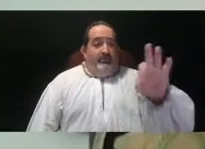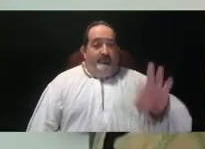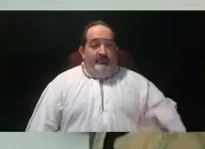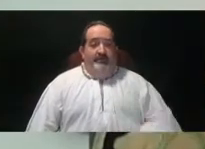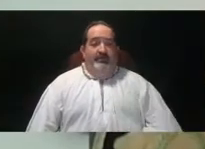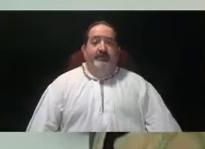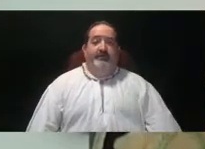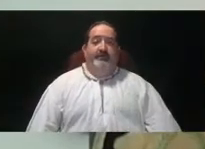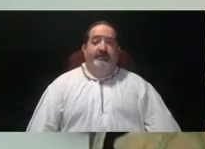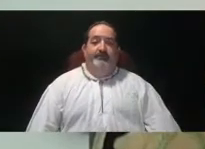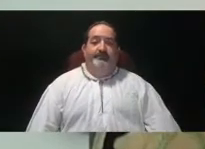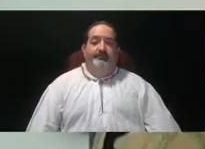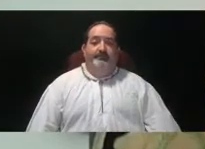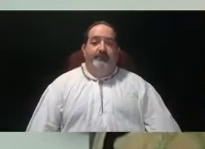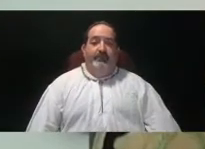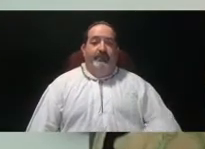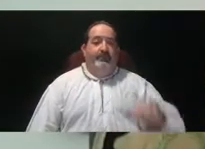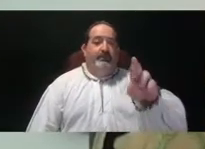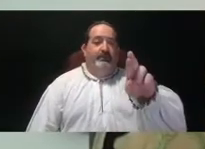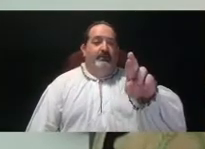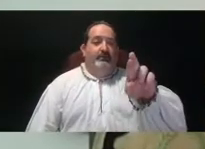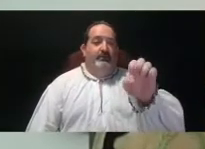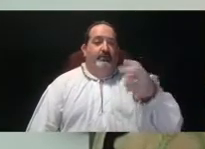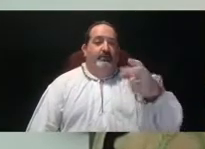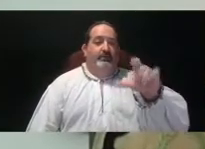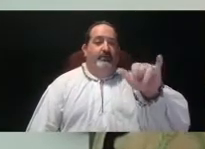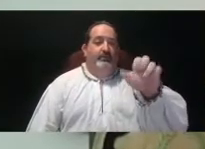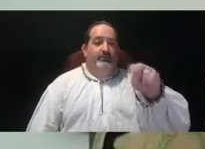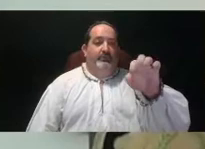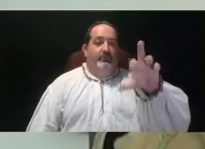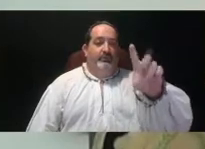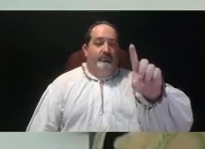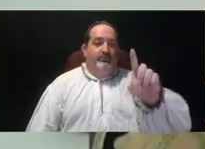Kuikabasi, and Lord Reynold Collin.